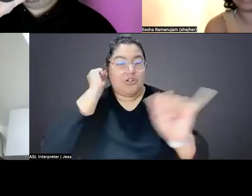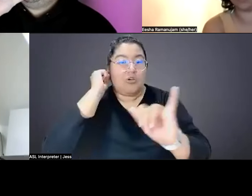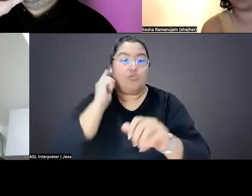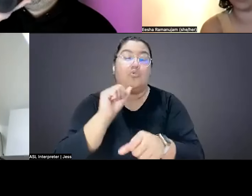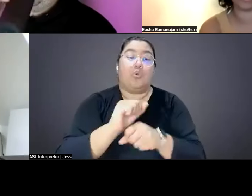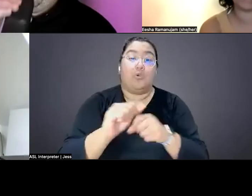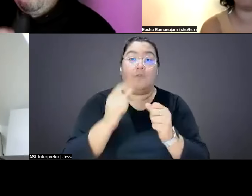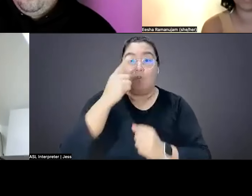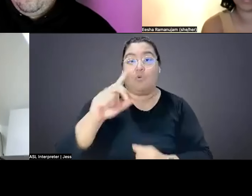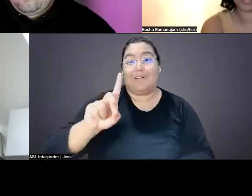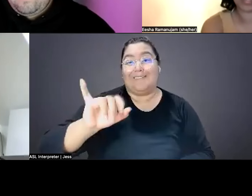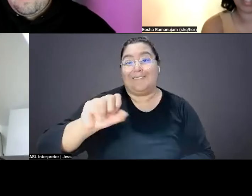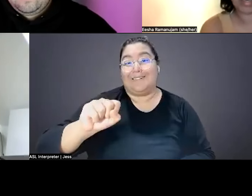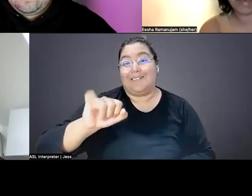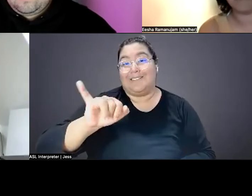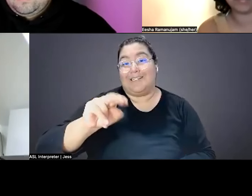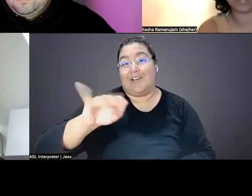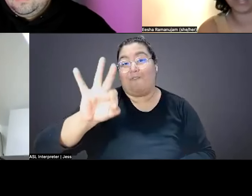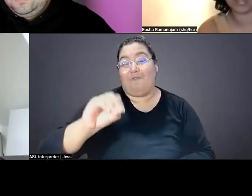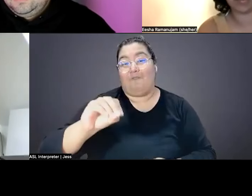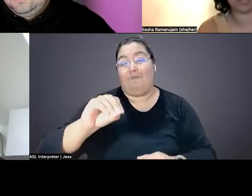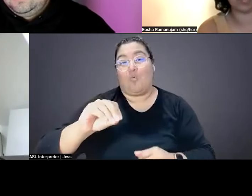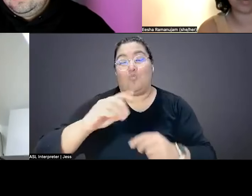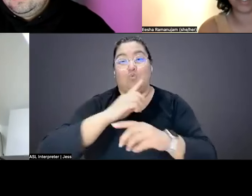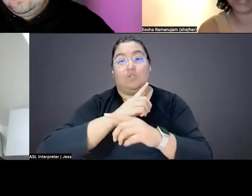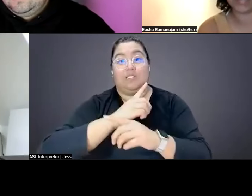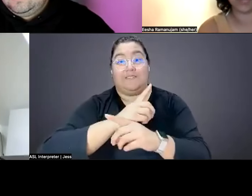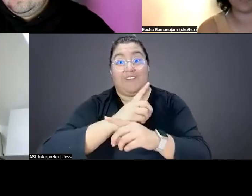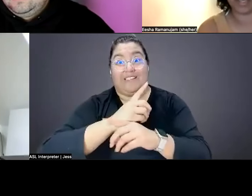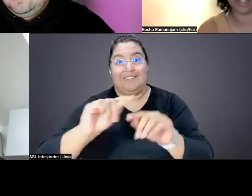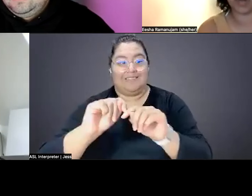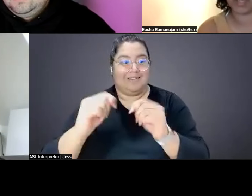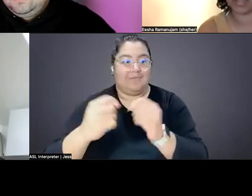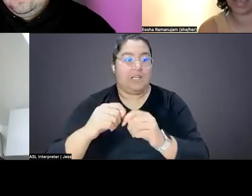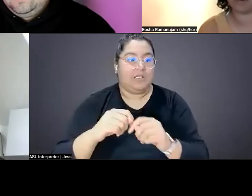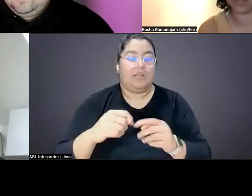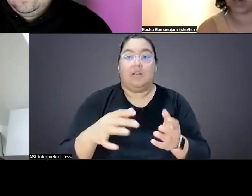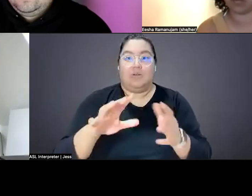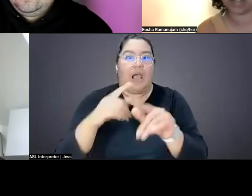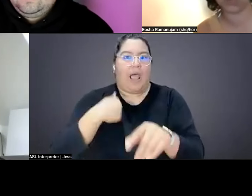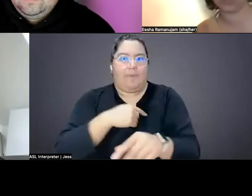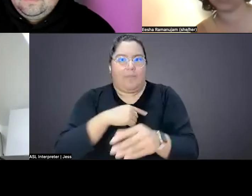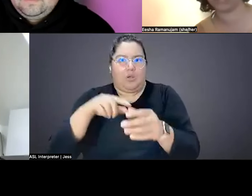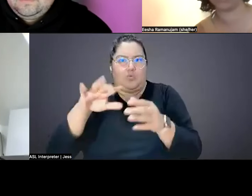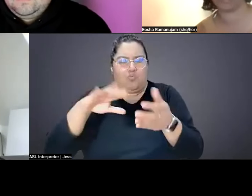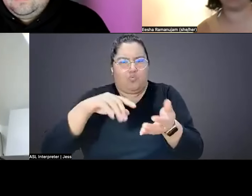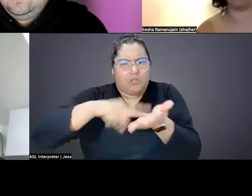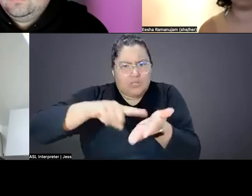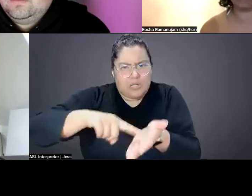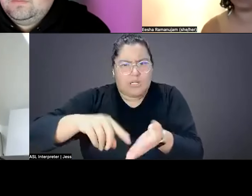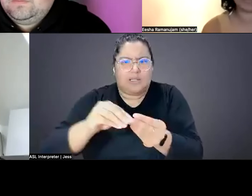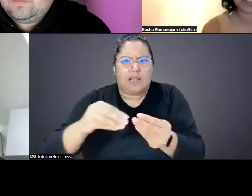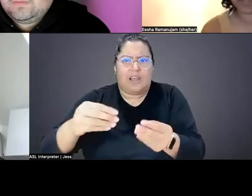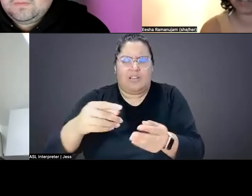Defense League research team. I've been studying racialized disinformation with a focus on racist pseudoscience